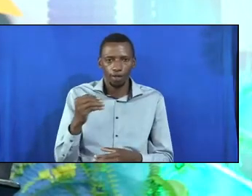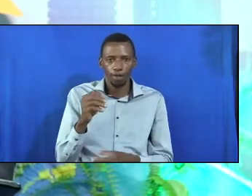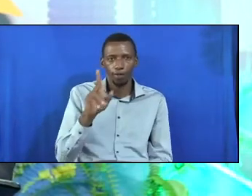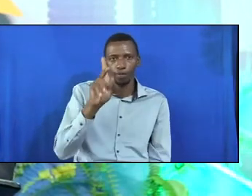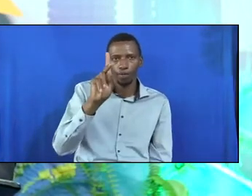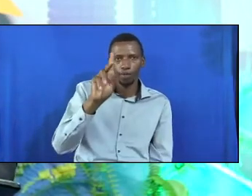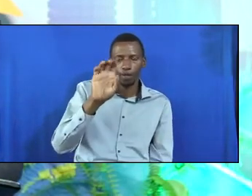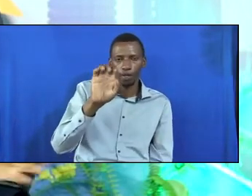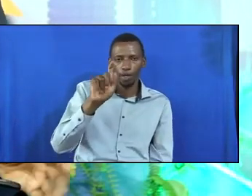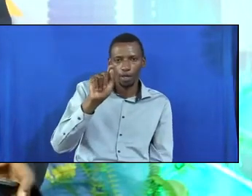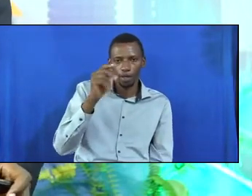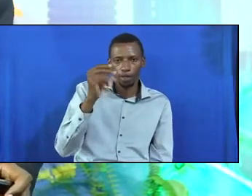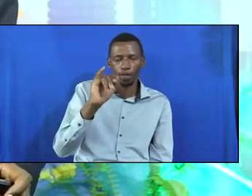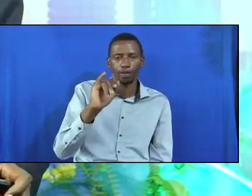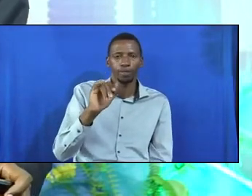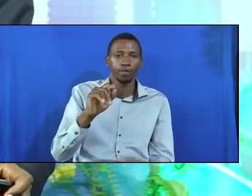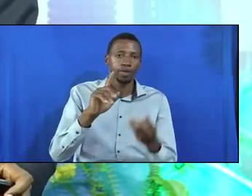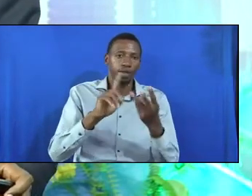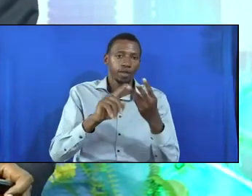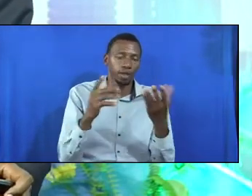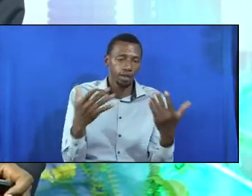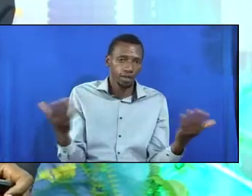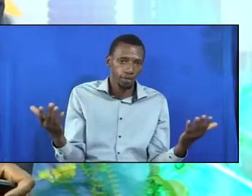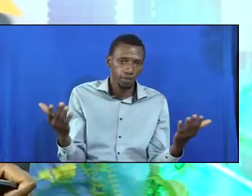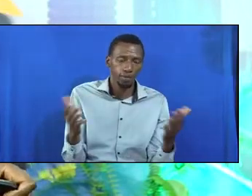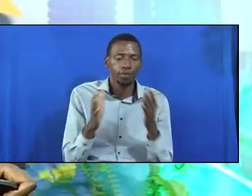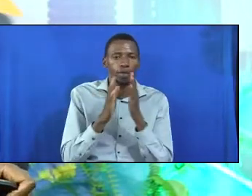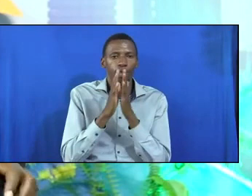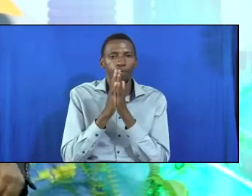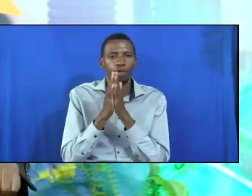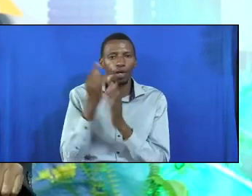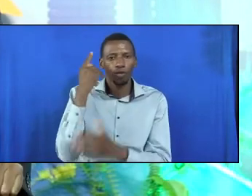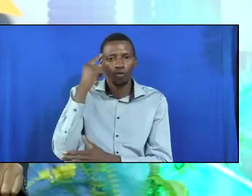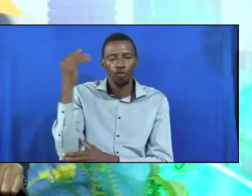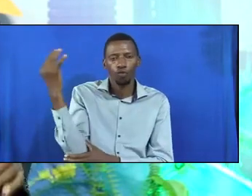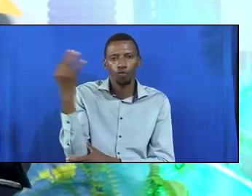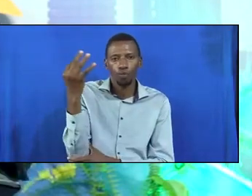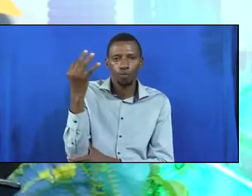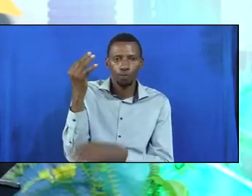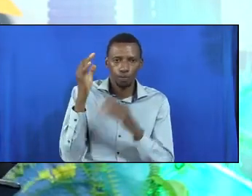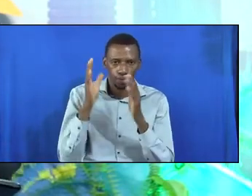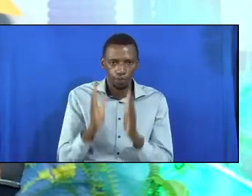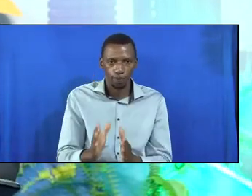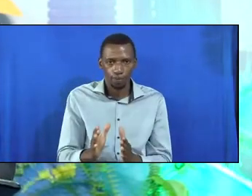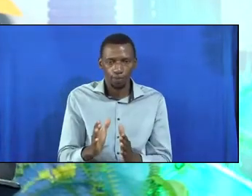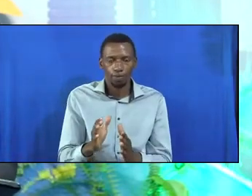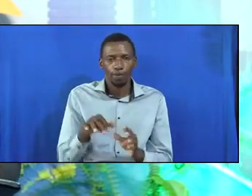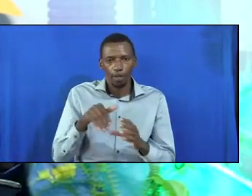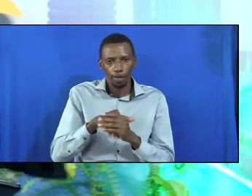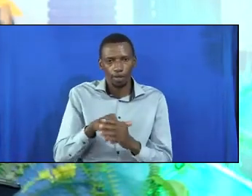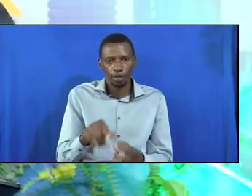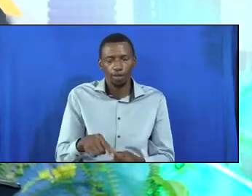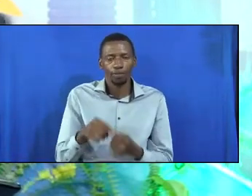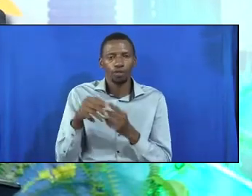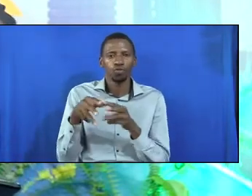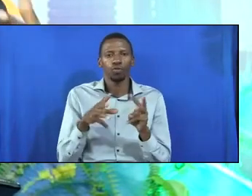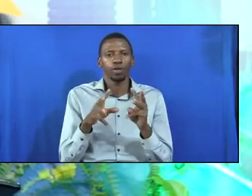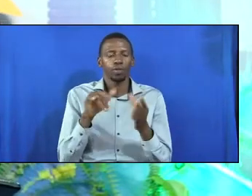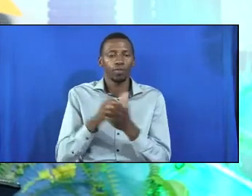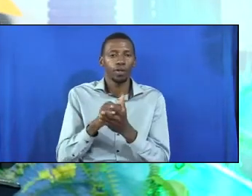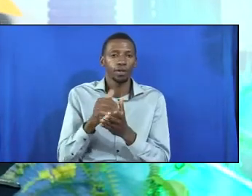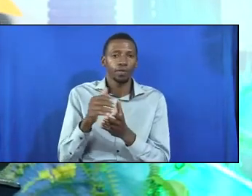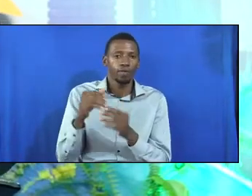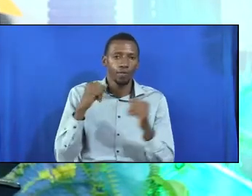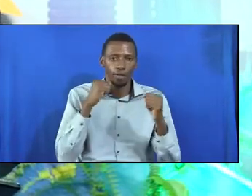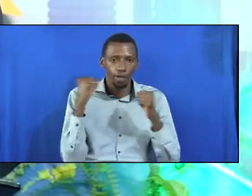Keith. Third item, pray for the facilitator. Pray for me in a special way, that the power of God